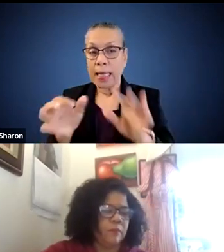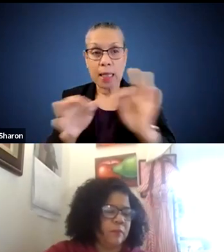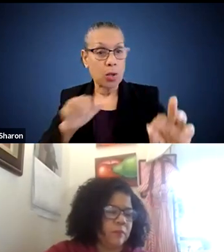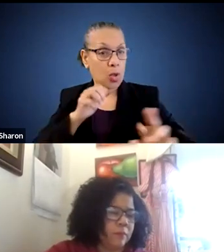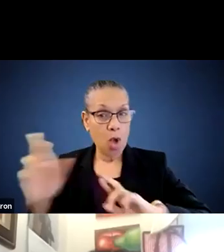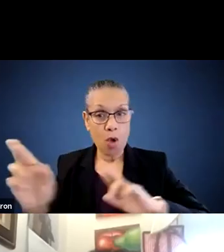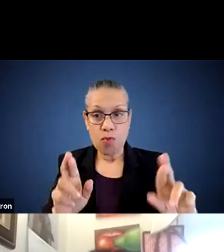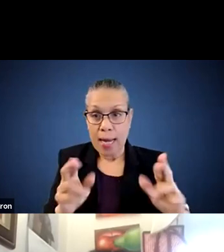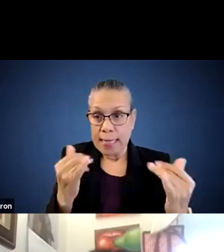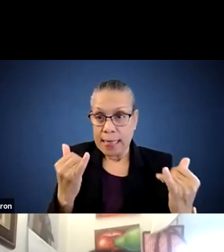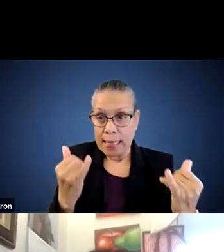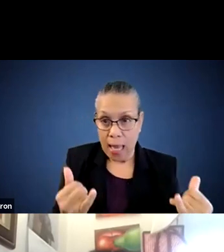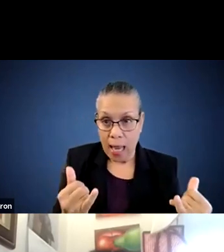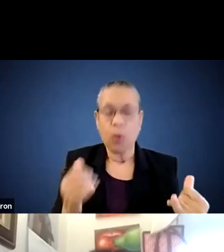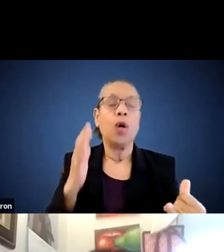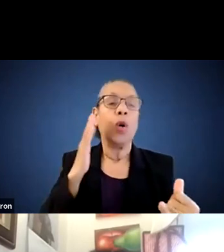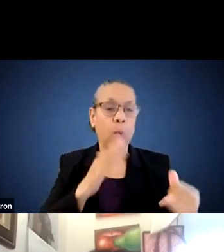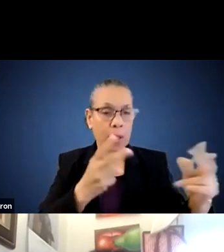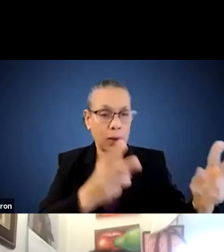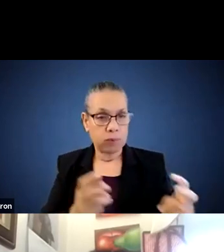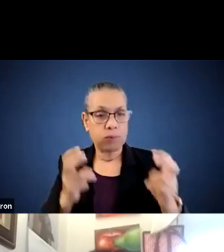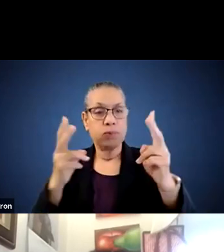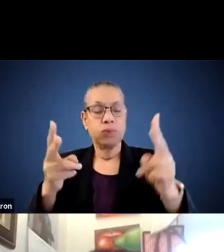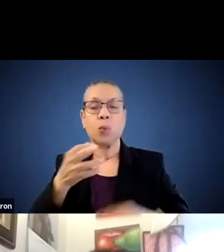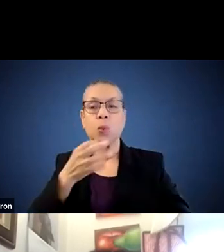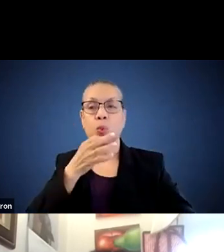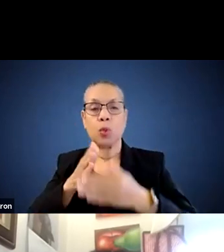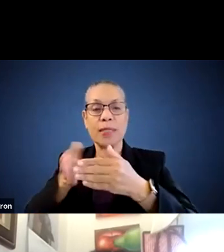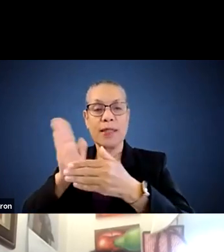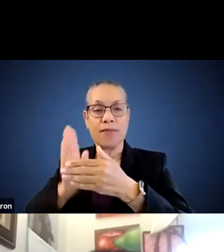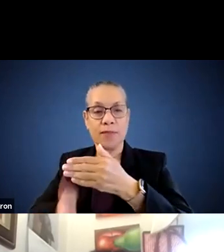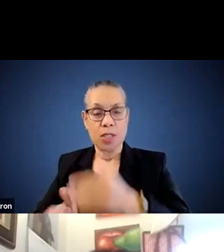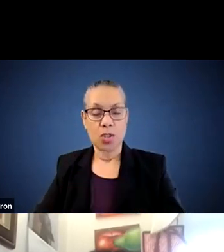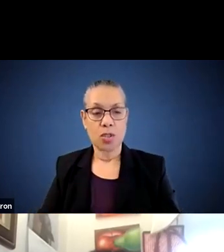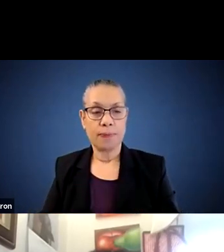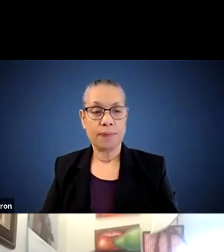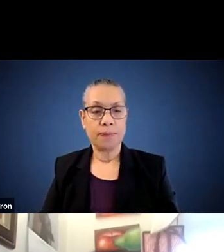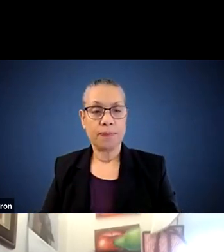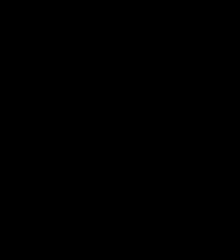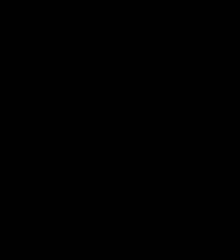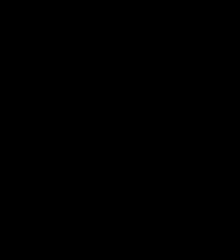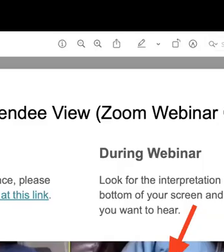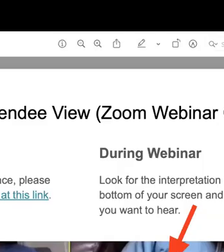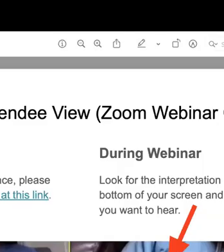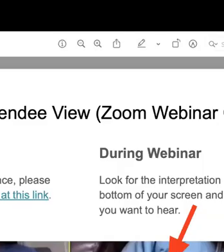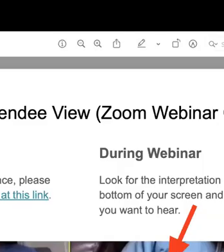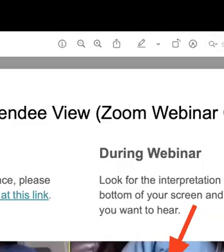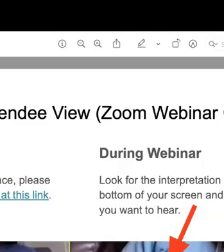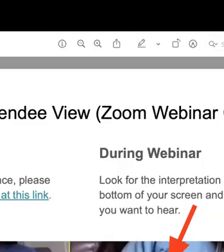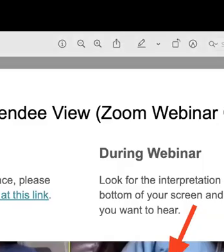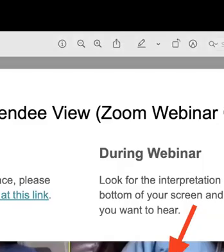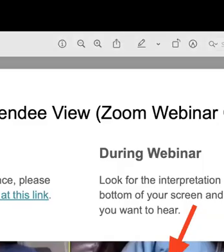prior to the start of the meeting will be posted as soon as they are finalized the committee is pleased to offer live